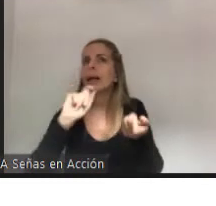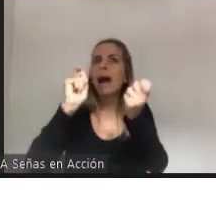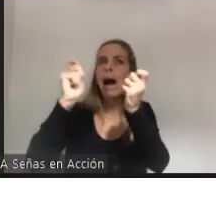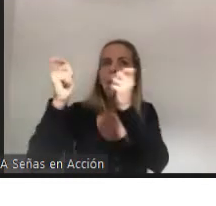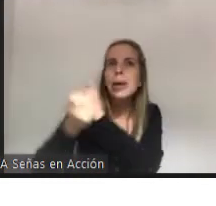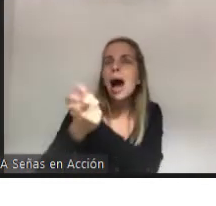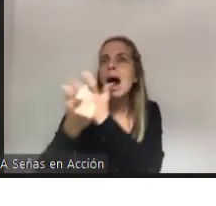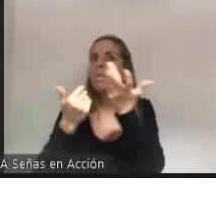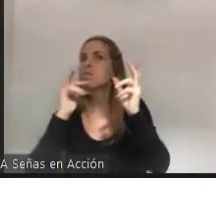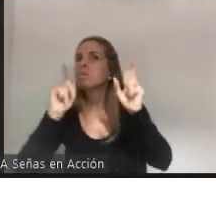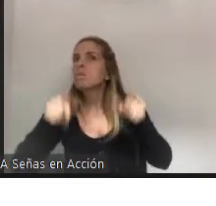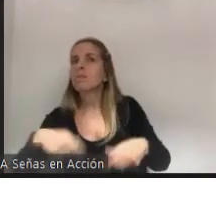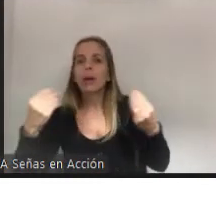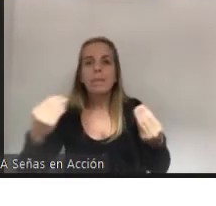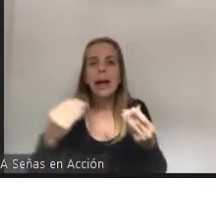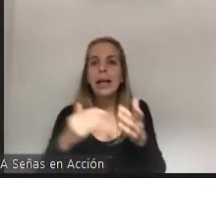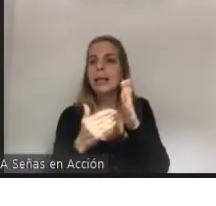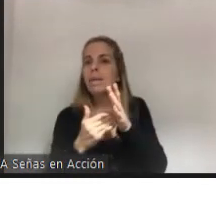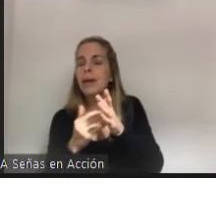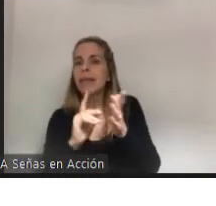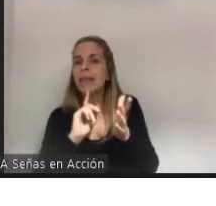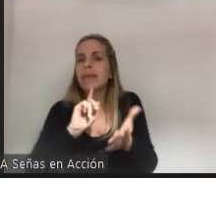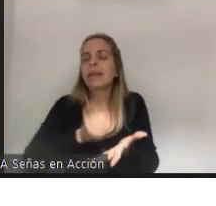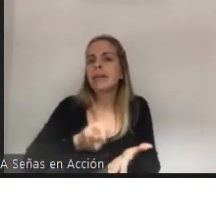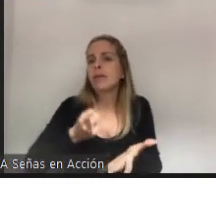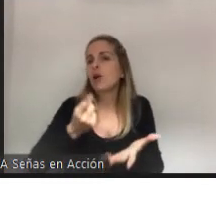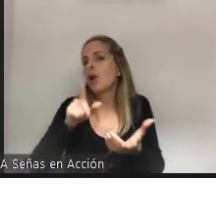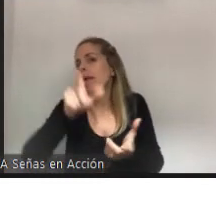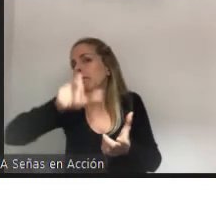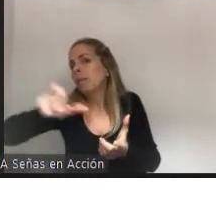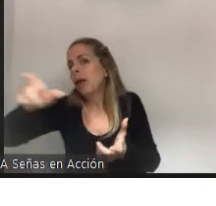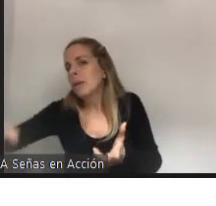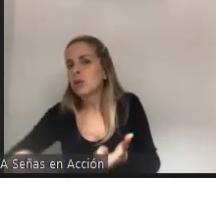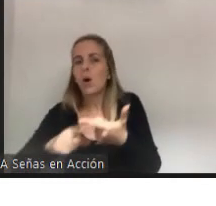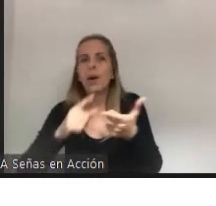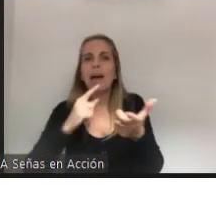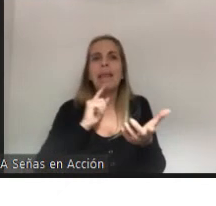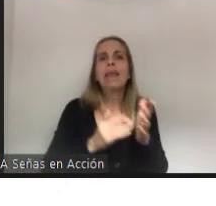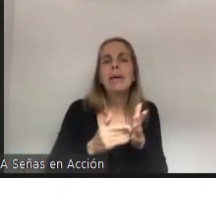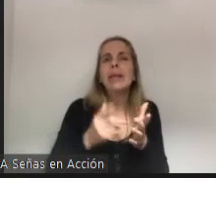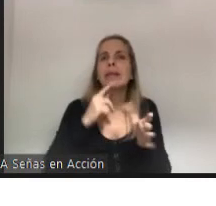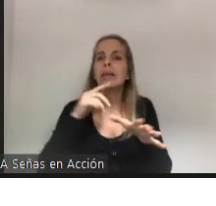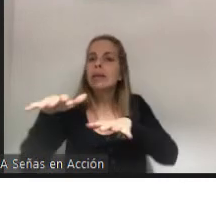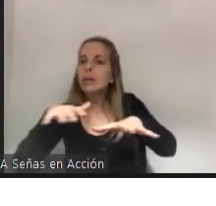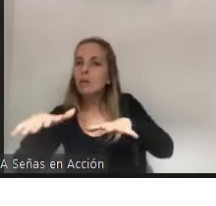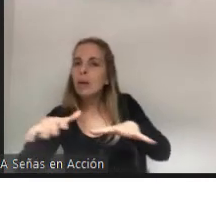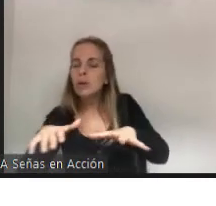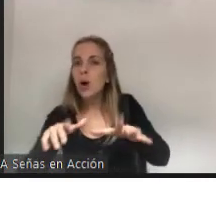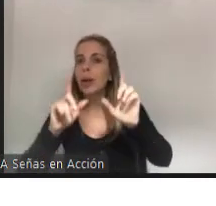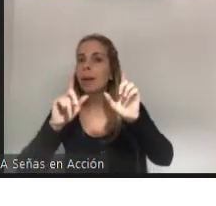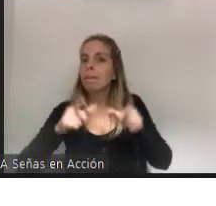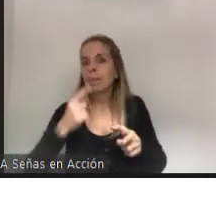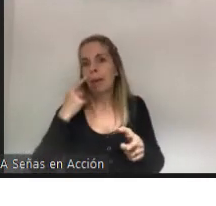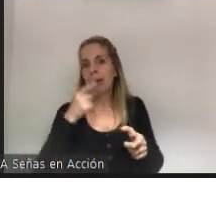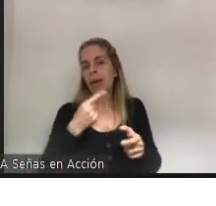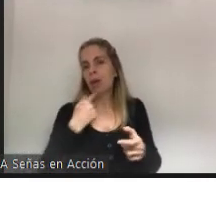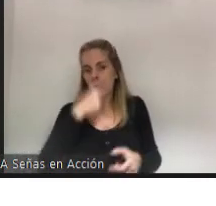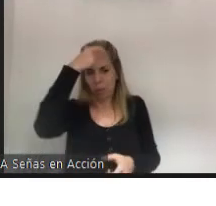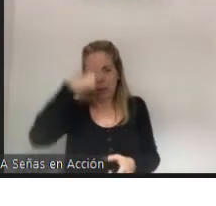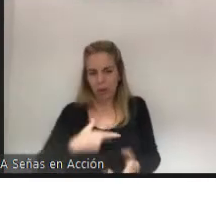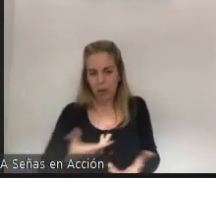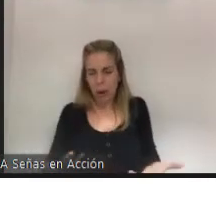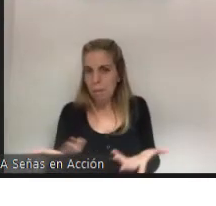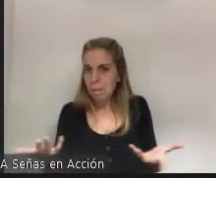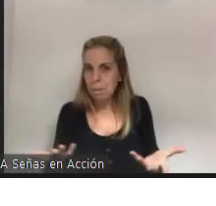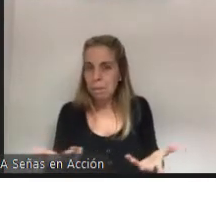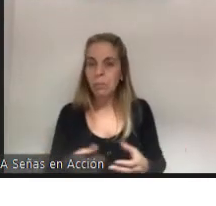fully uncertain, that you cannot have any impact as a player, then